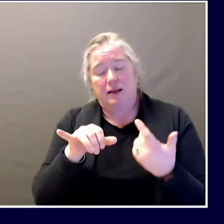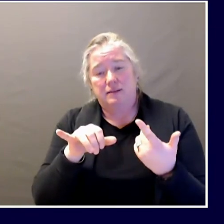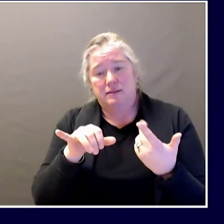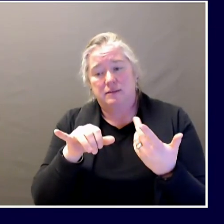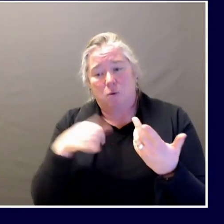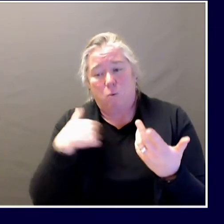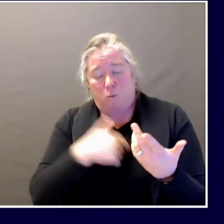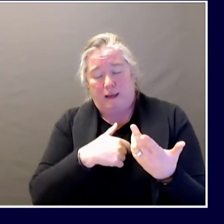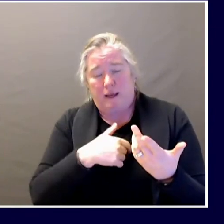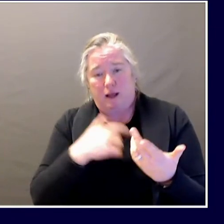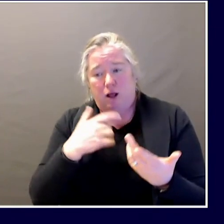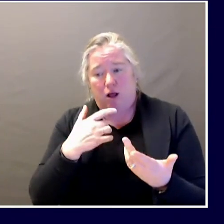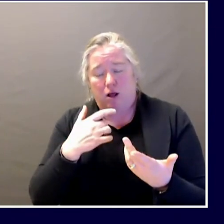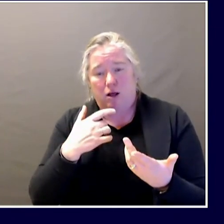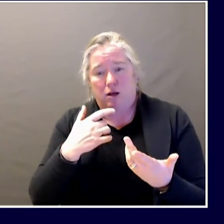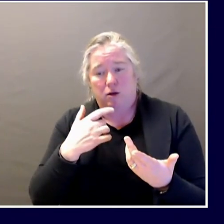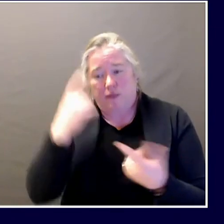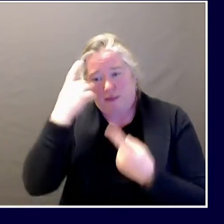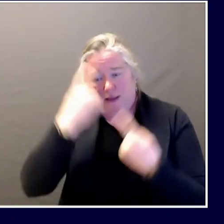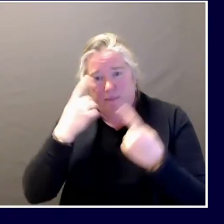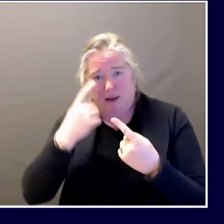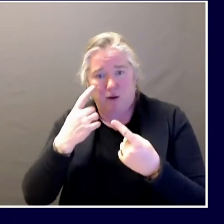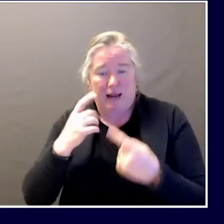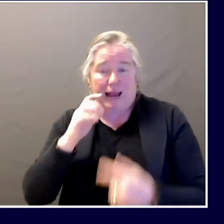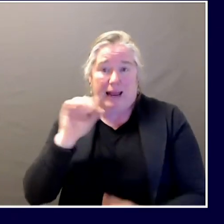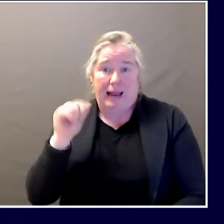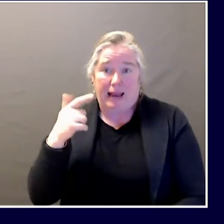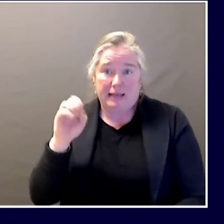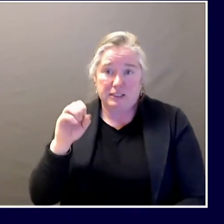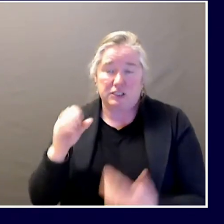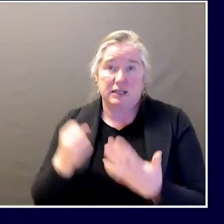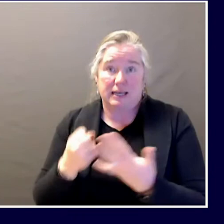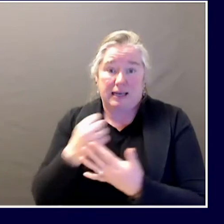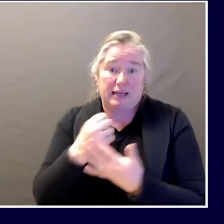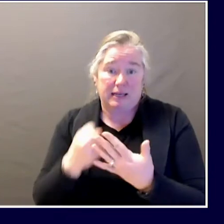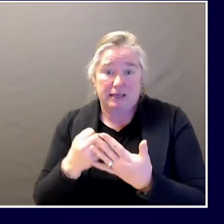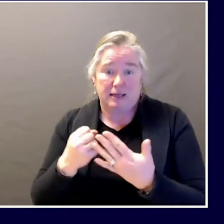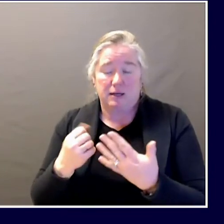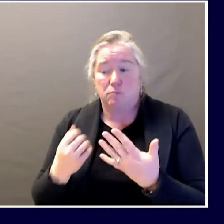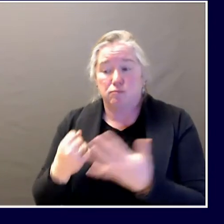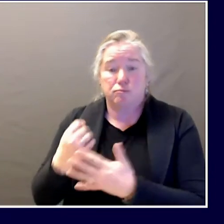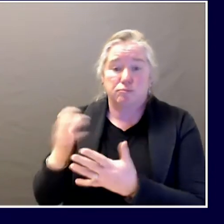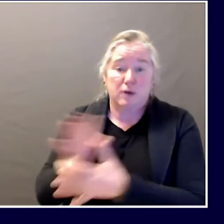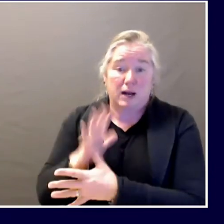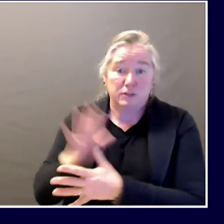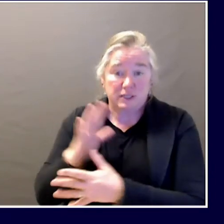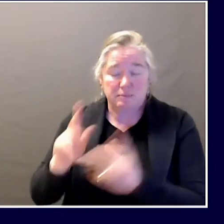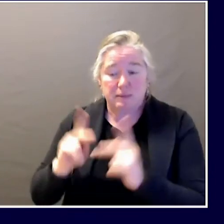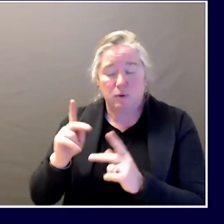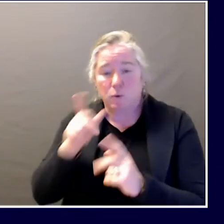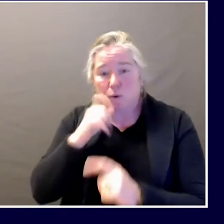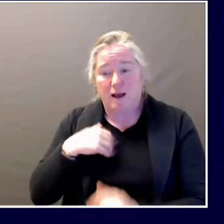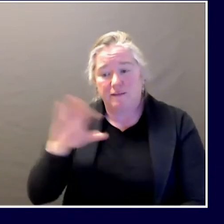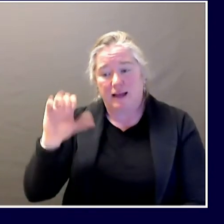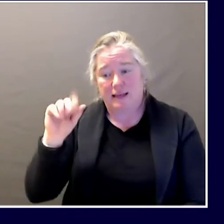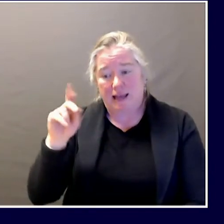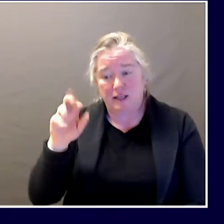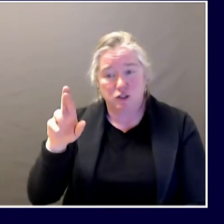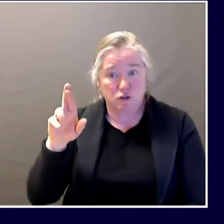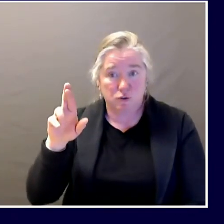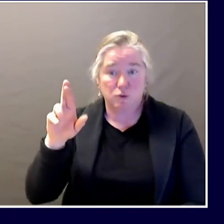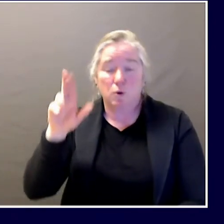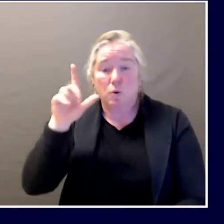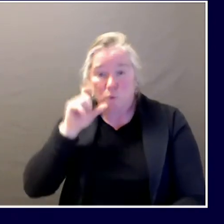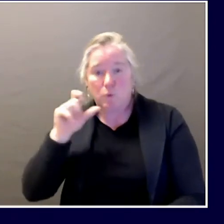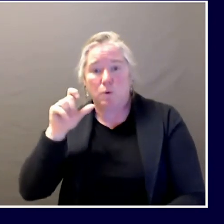you could, within an age category, prioritize people with cancer. And for example, we did provide vaccine doses to